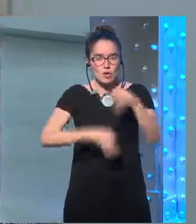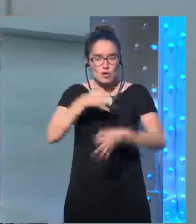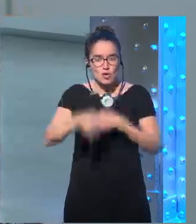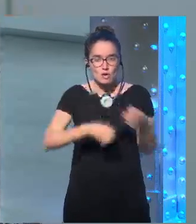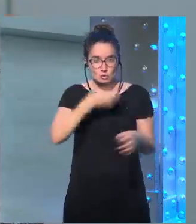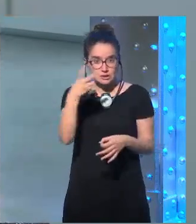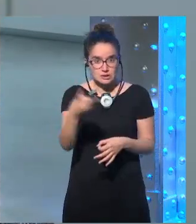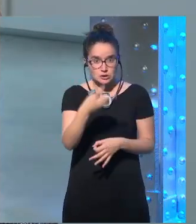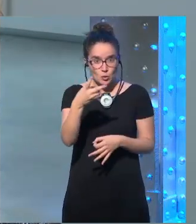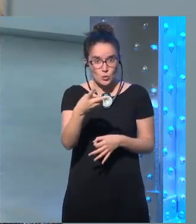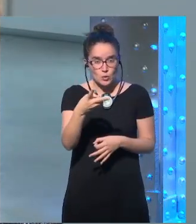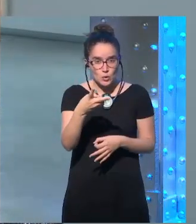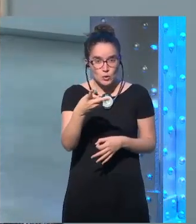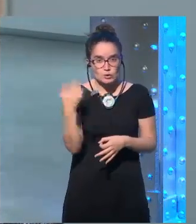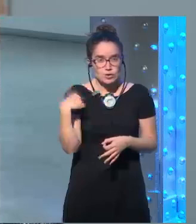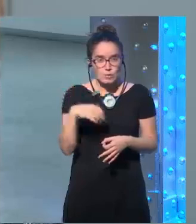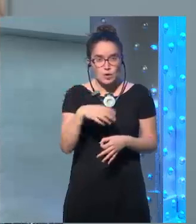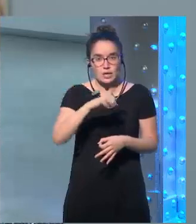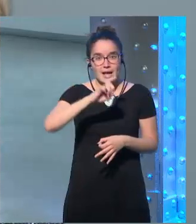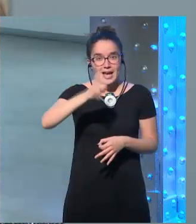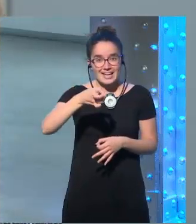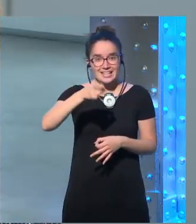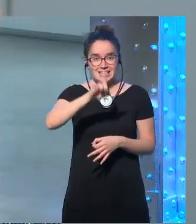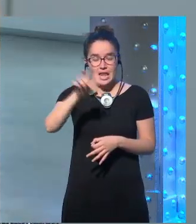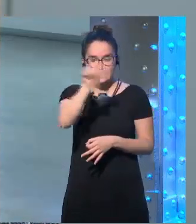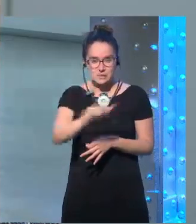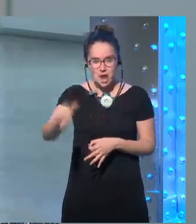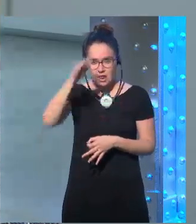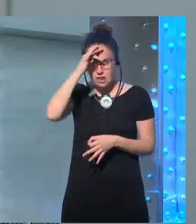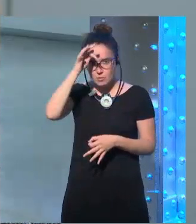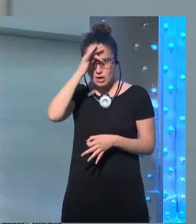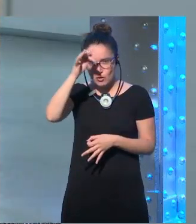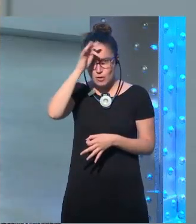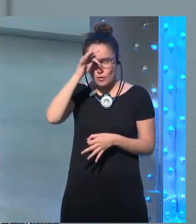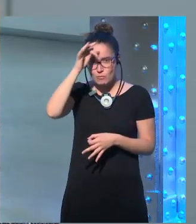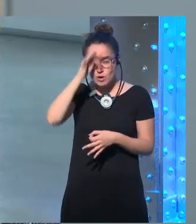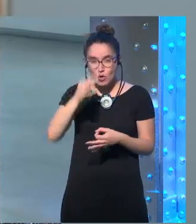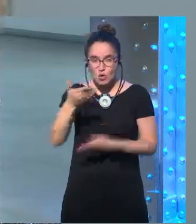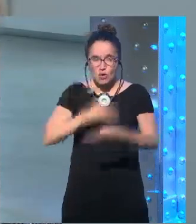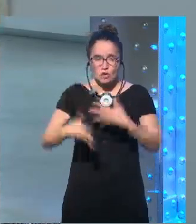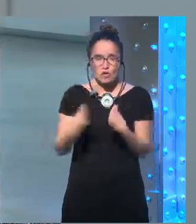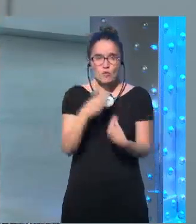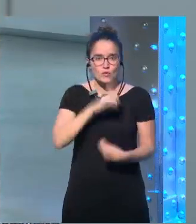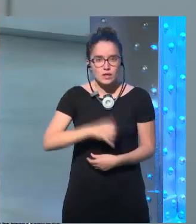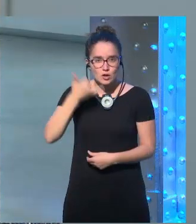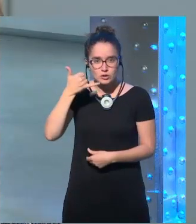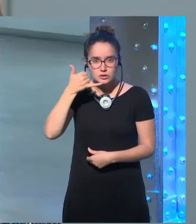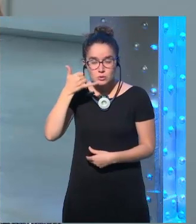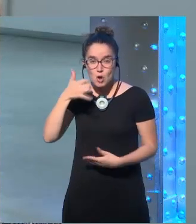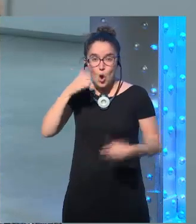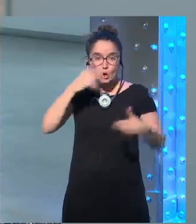this forum that is organized for the second year in a row by the Sunday magazine XL Semanal with the